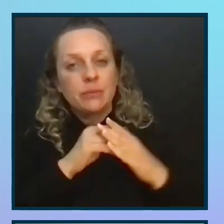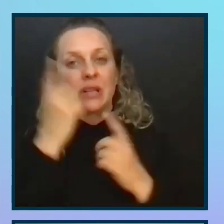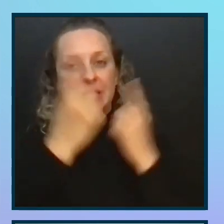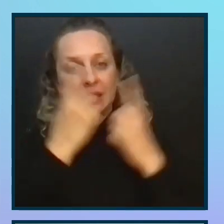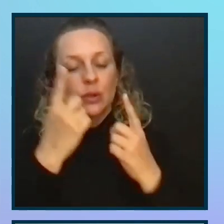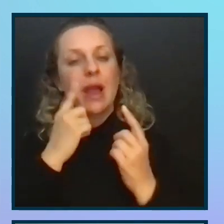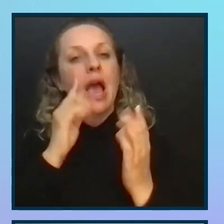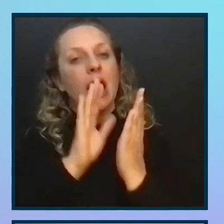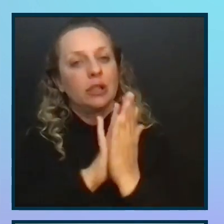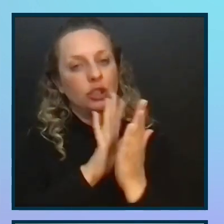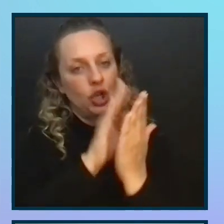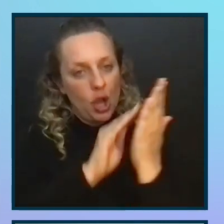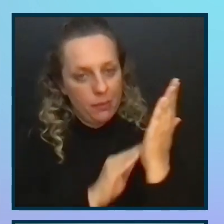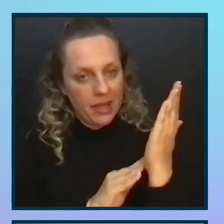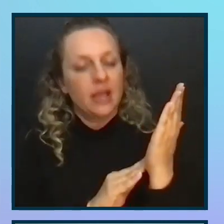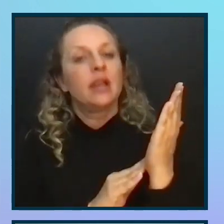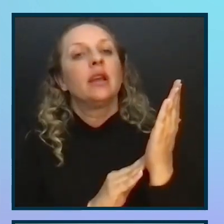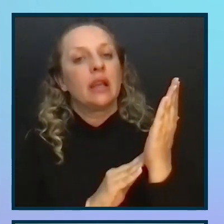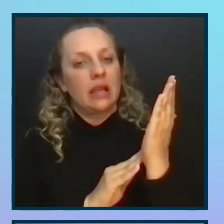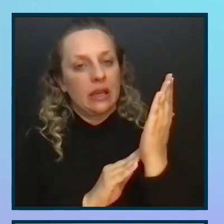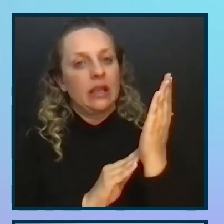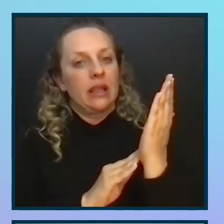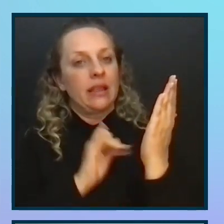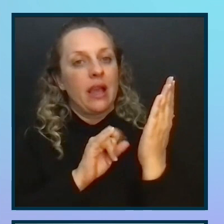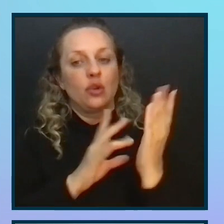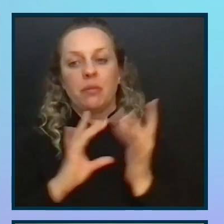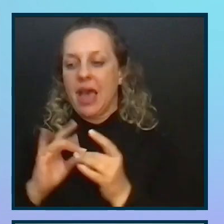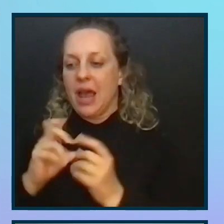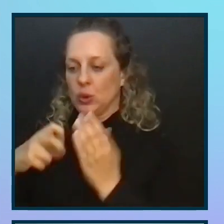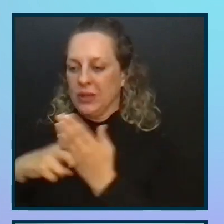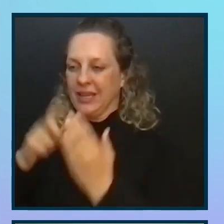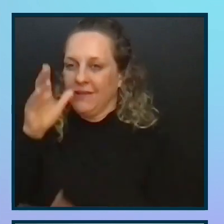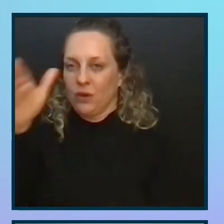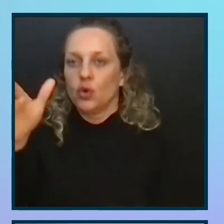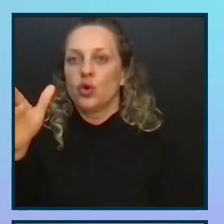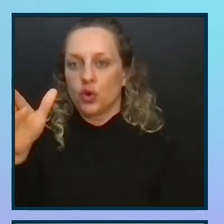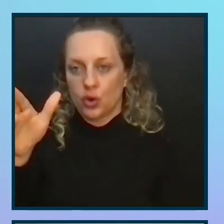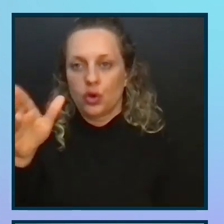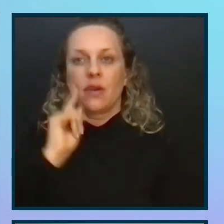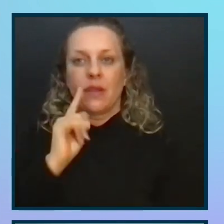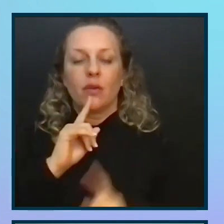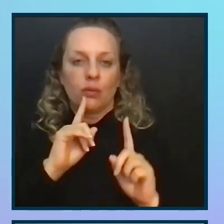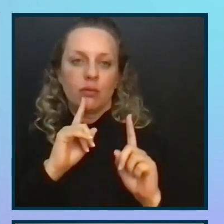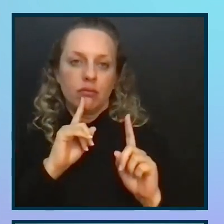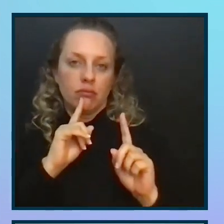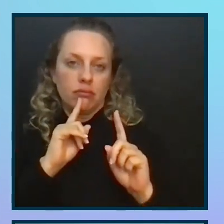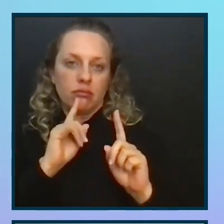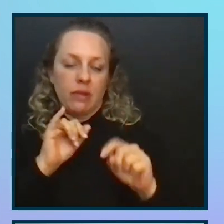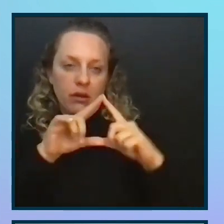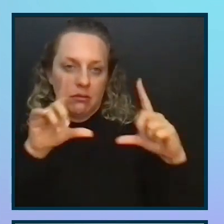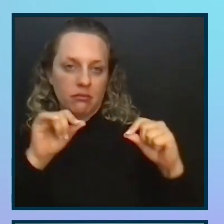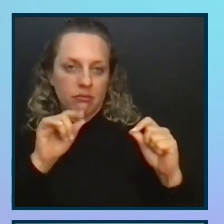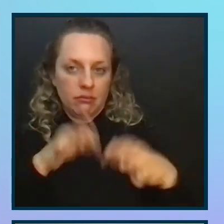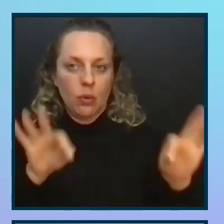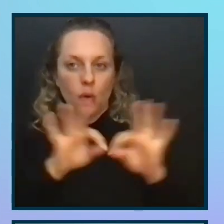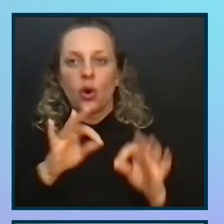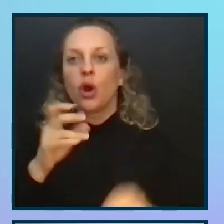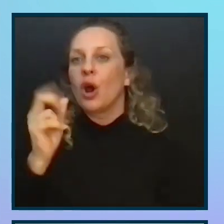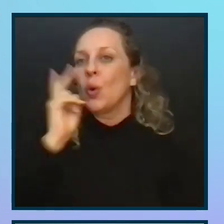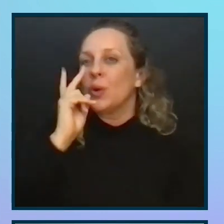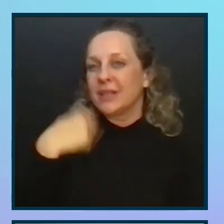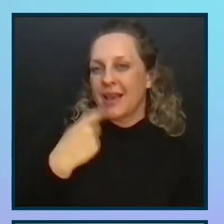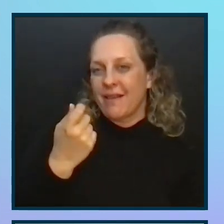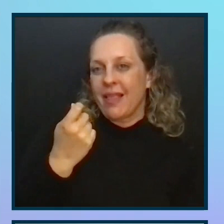and documenting them somewhere to be added to a ticket in the future is what the important part is. And you'll see that we'll have a little bit